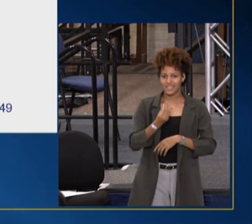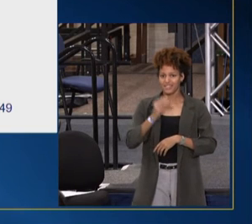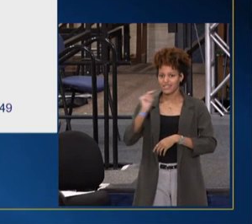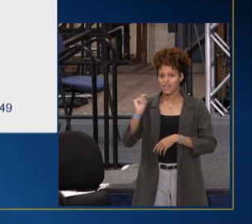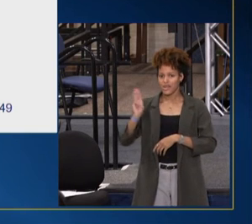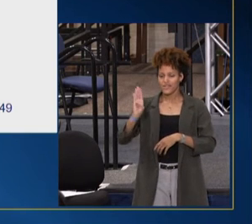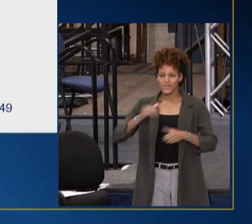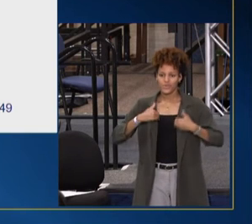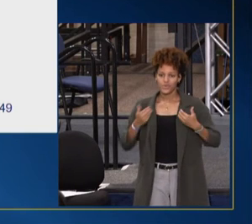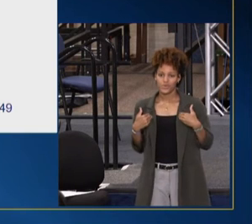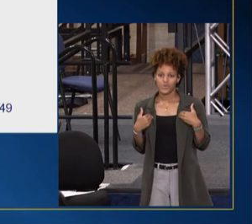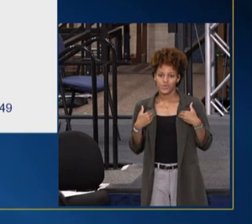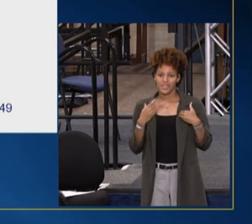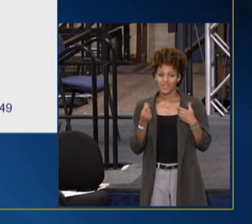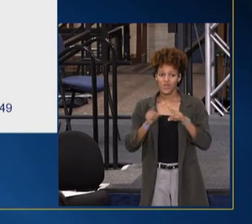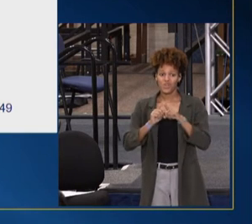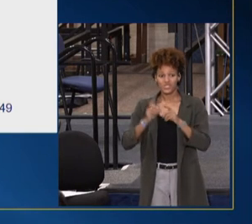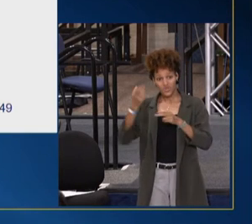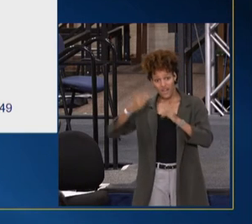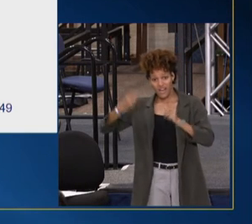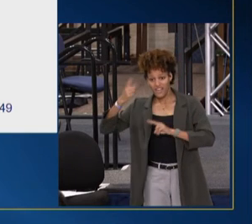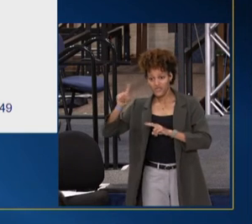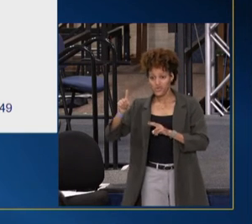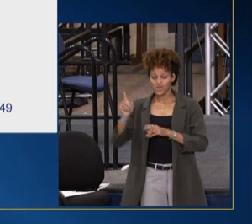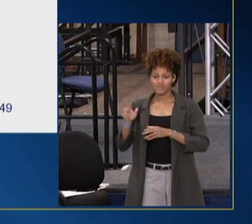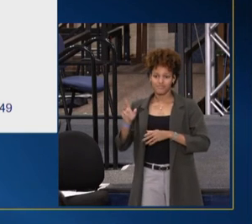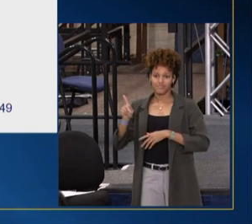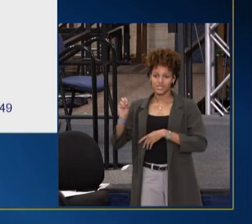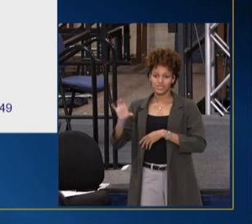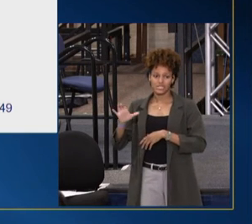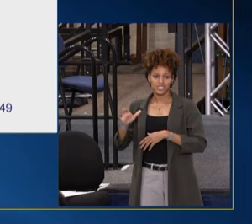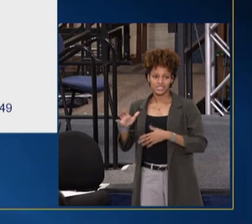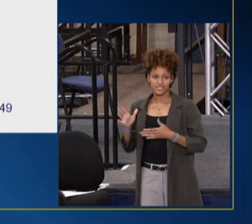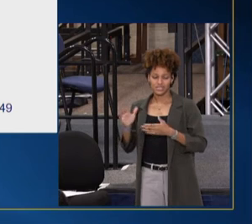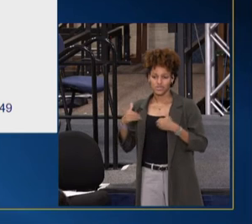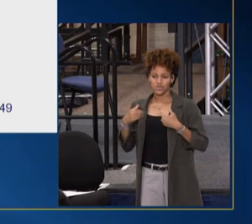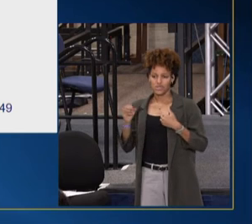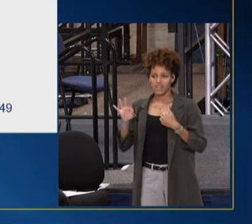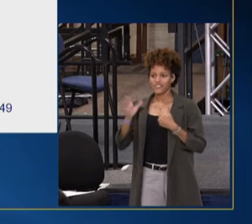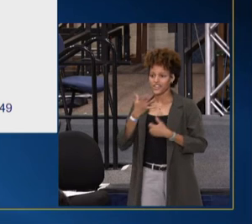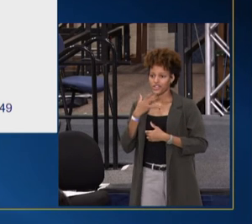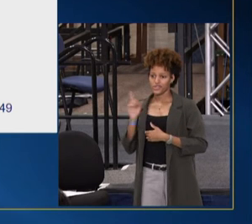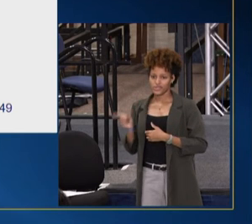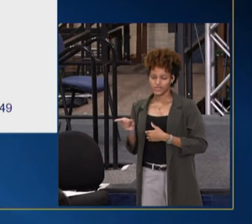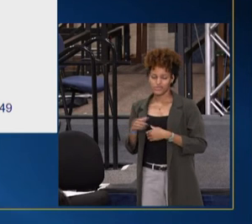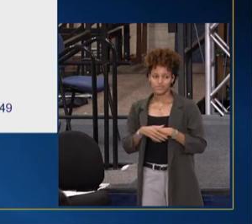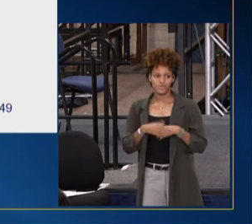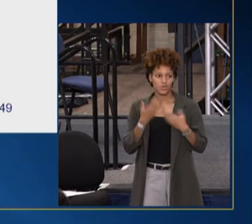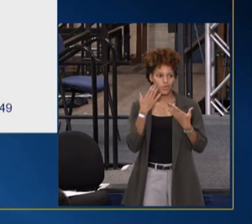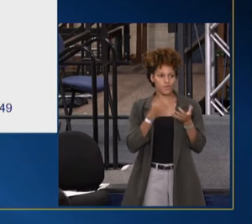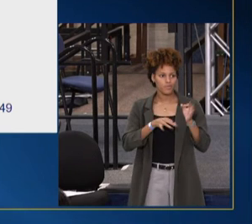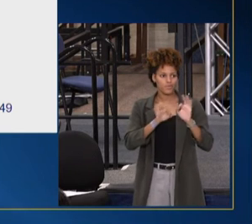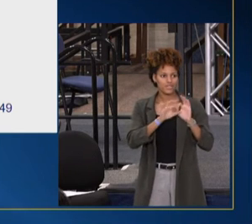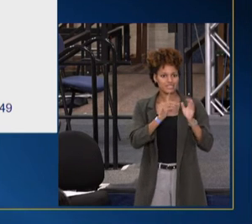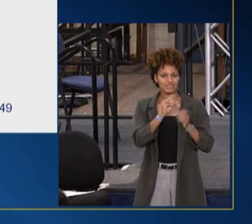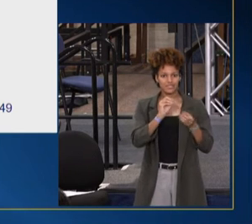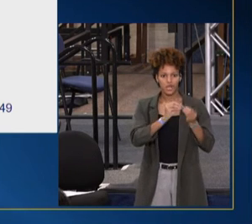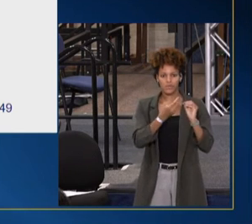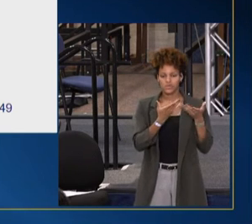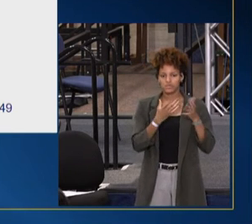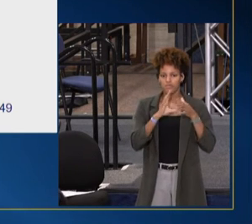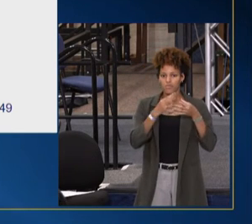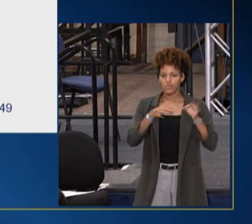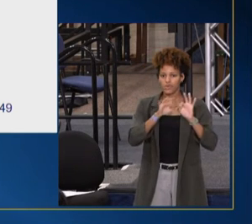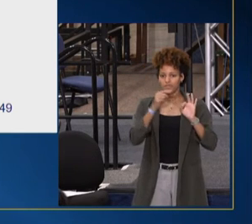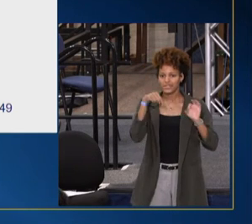It is likewise higher for youth of color. We know additional data relevant to this room that